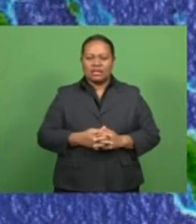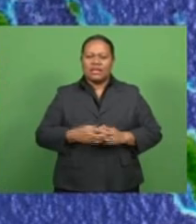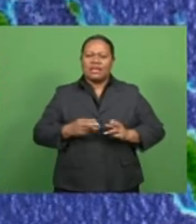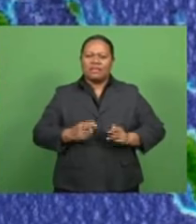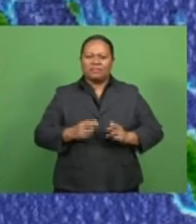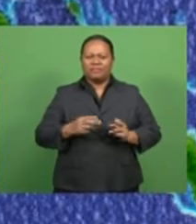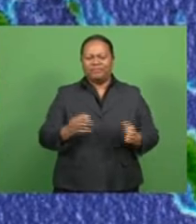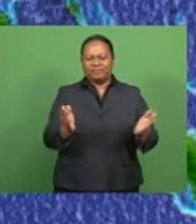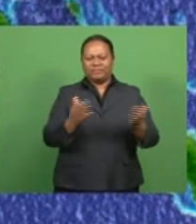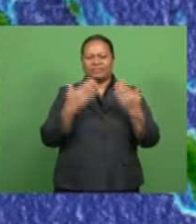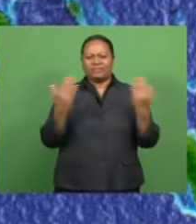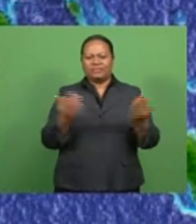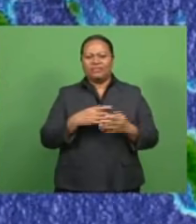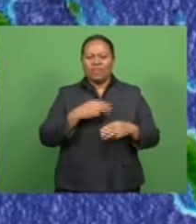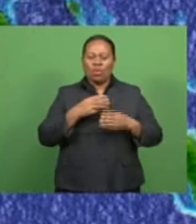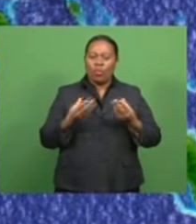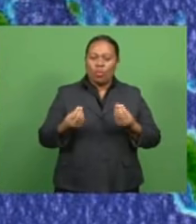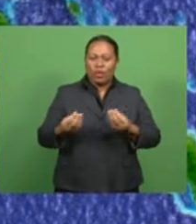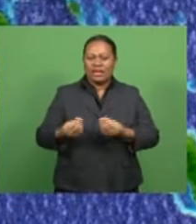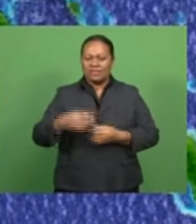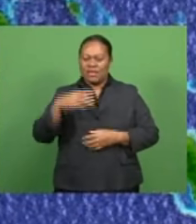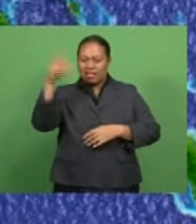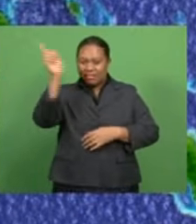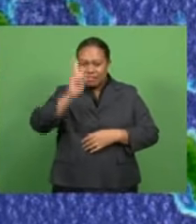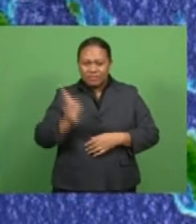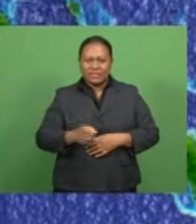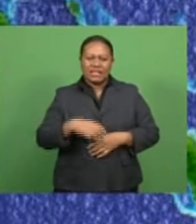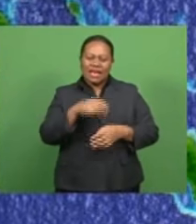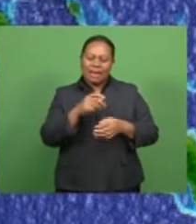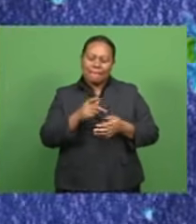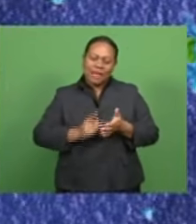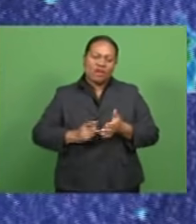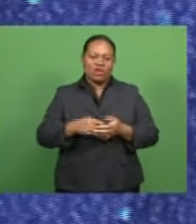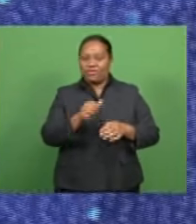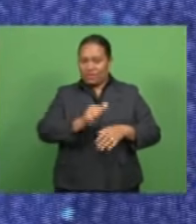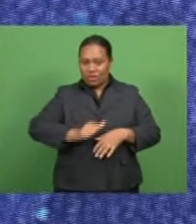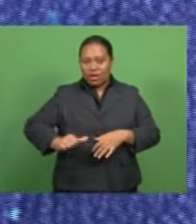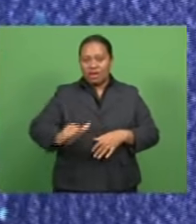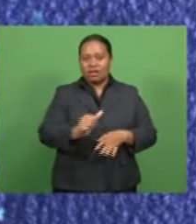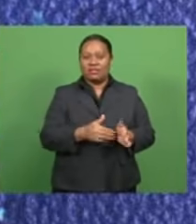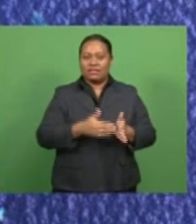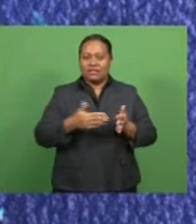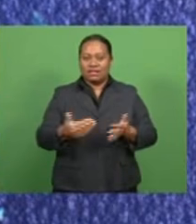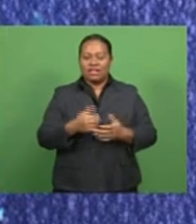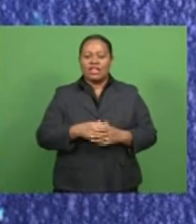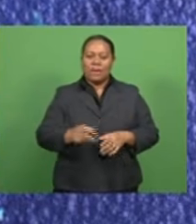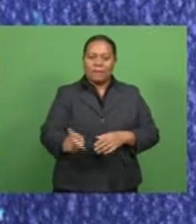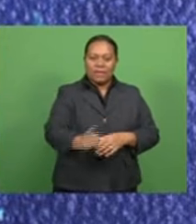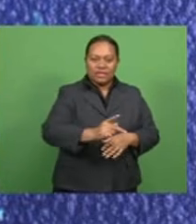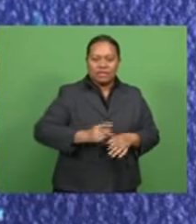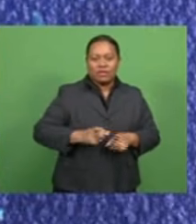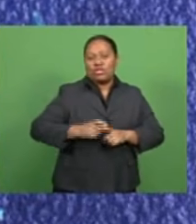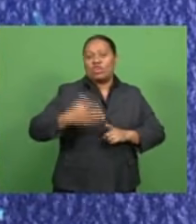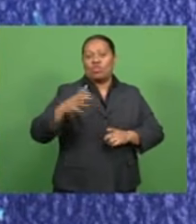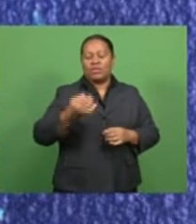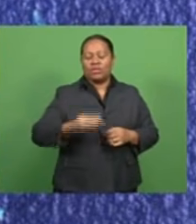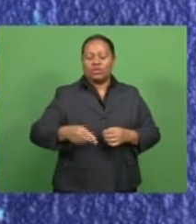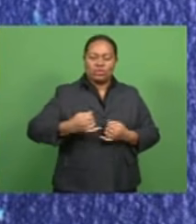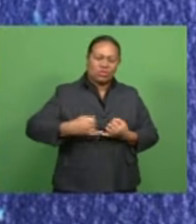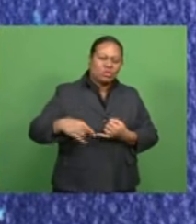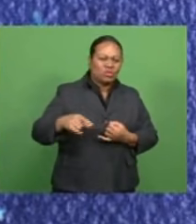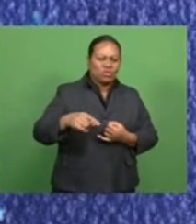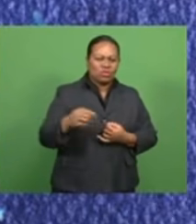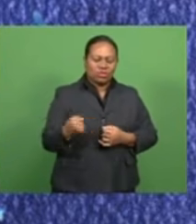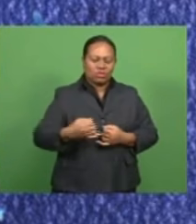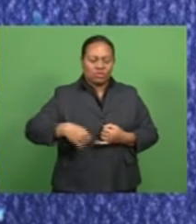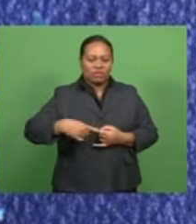sun and clouds, an afternoon thunderstorm in parts of the areas. And eastwards from Pacific Harbour to Suva, mostly cloudy and